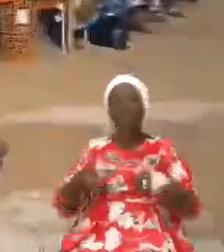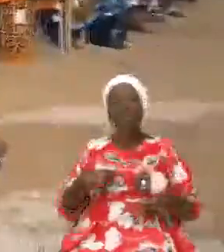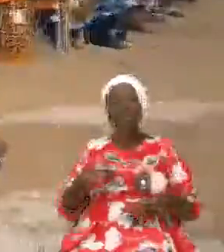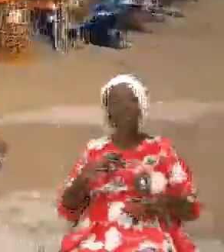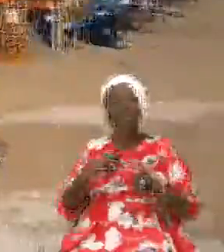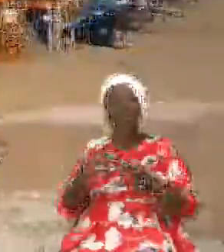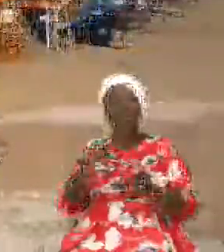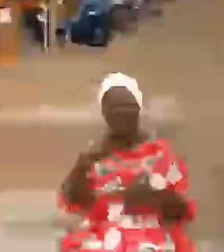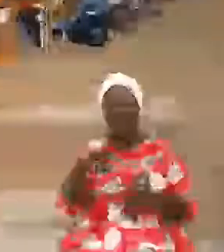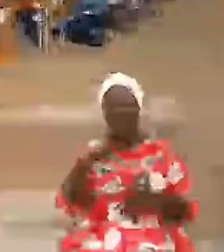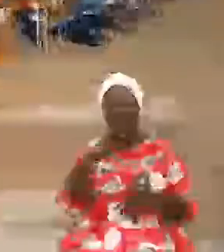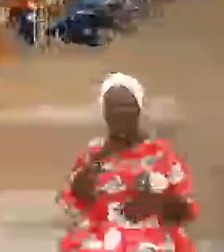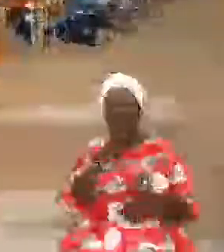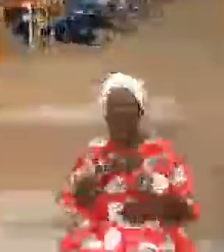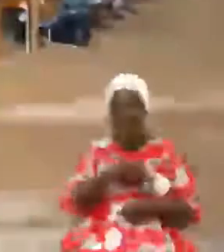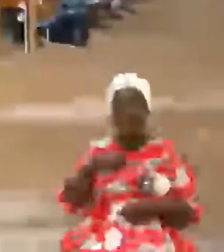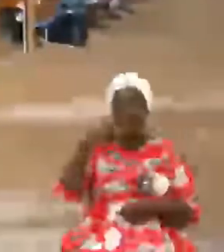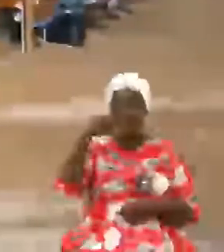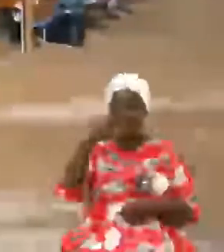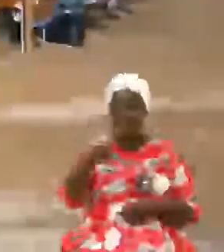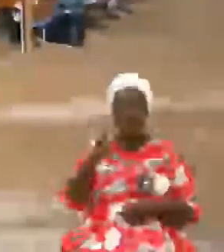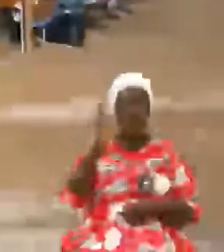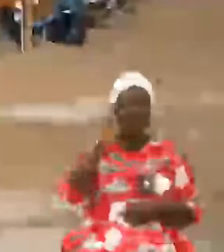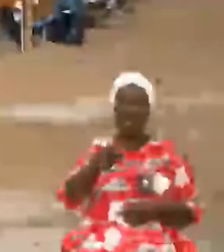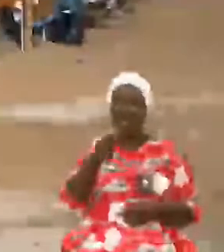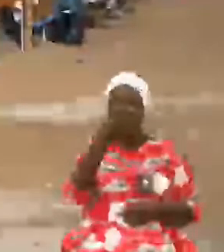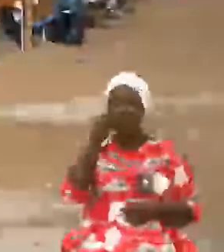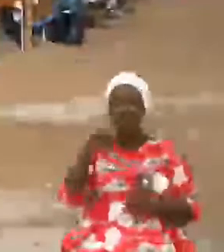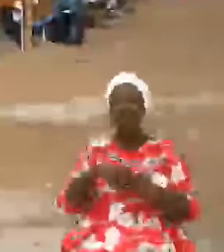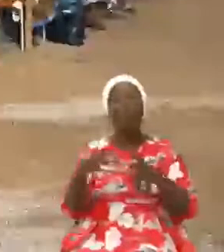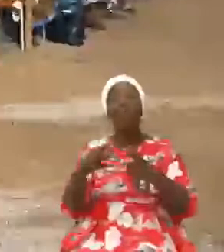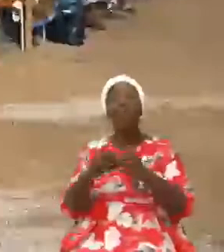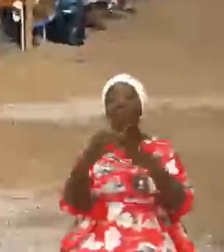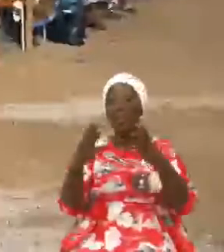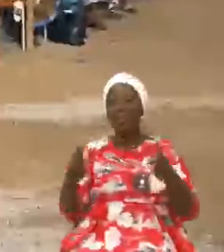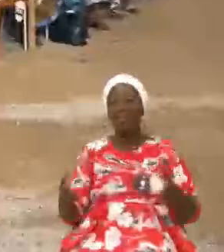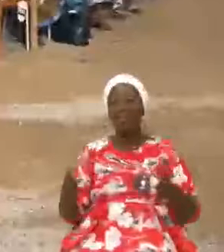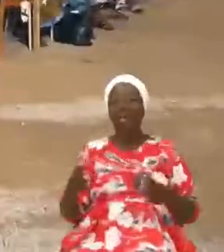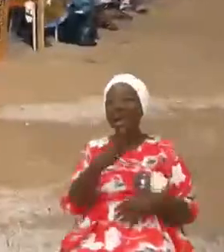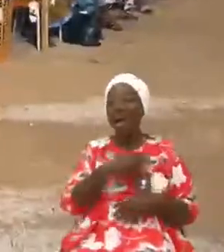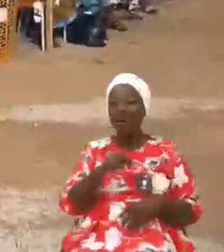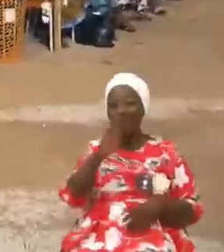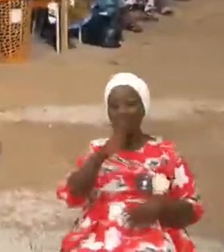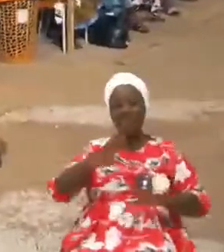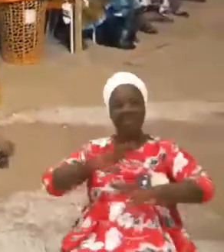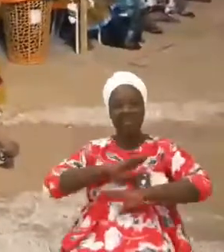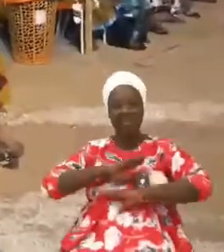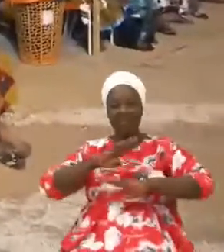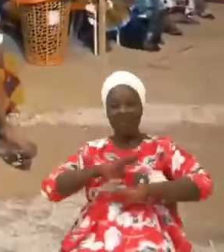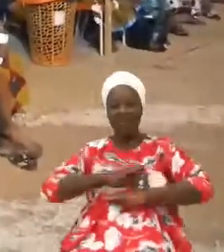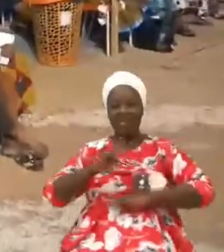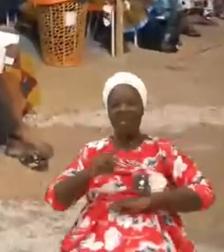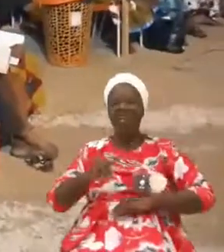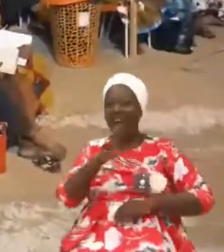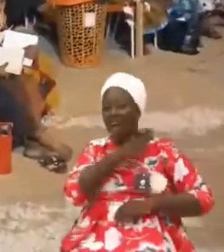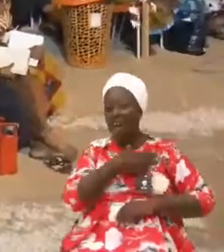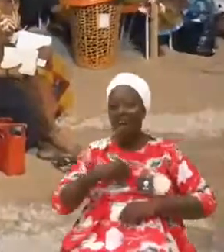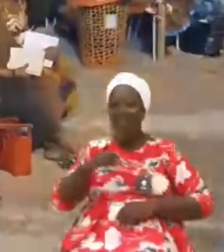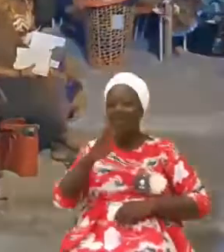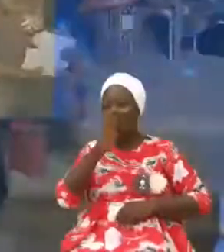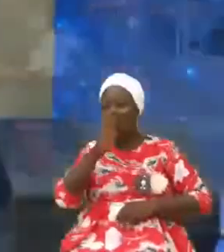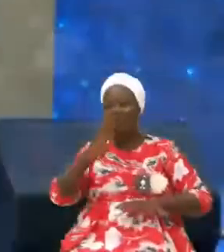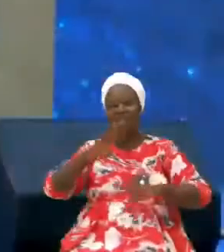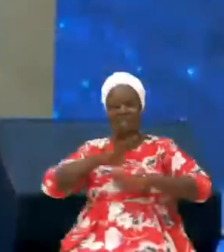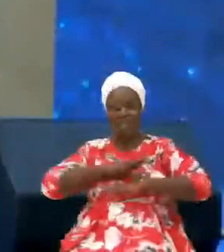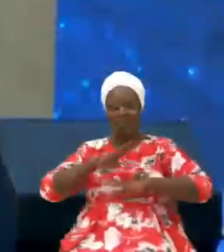of restoration in your life. And it says, and ye shall eat in plenty and be